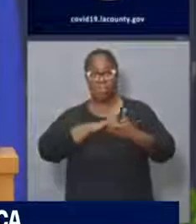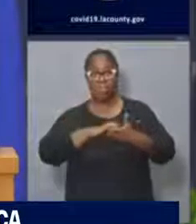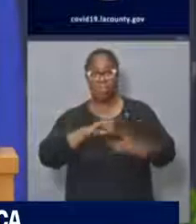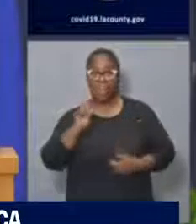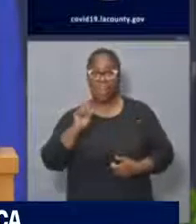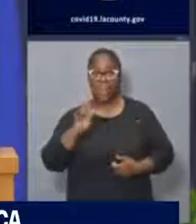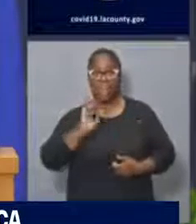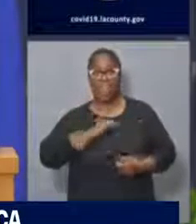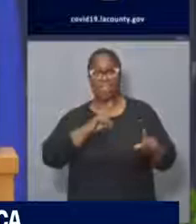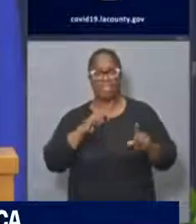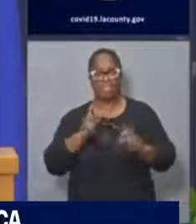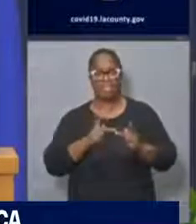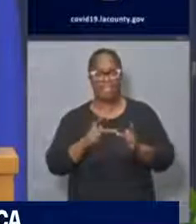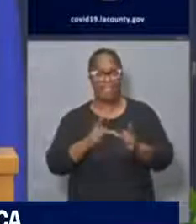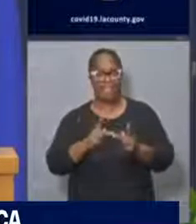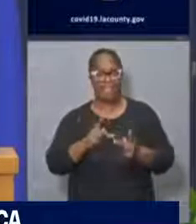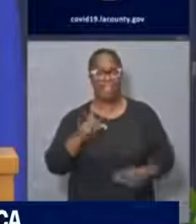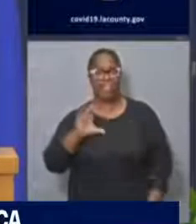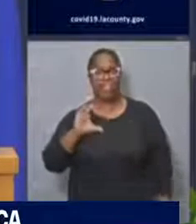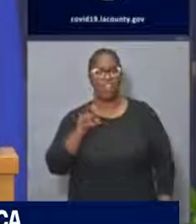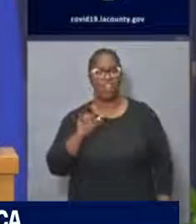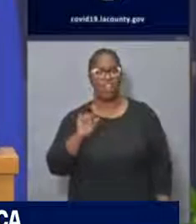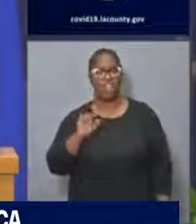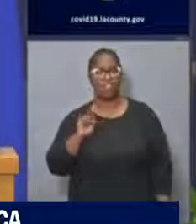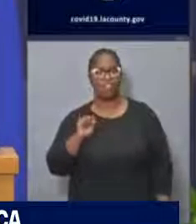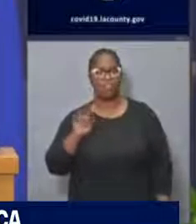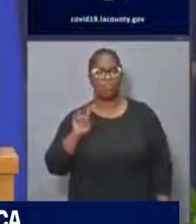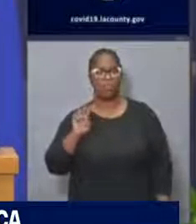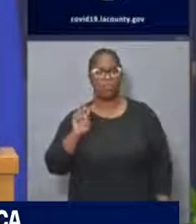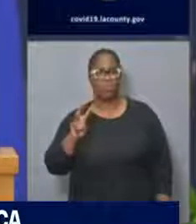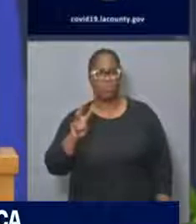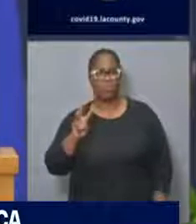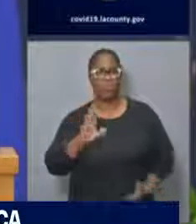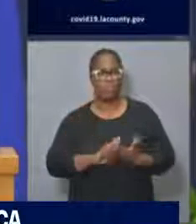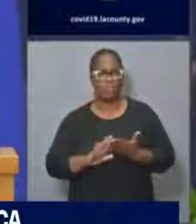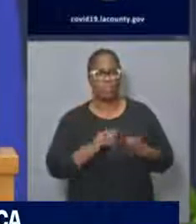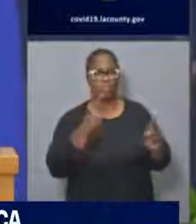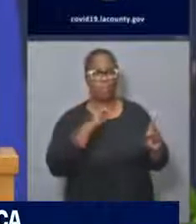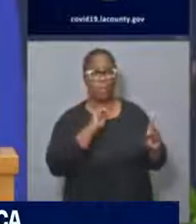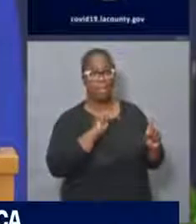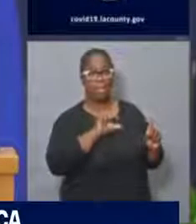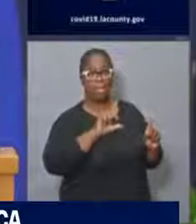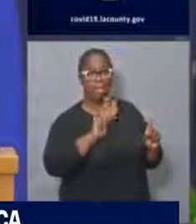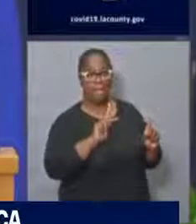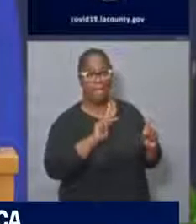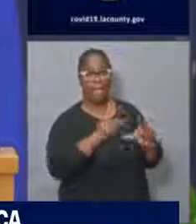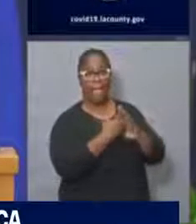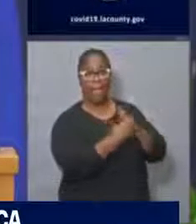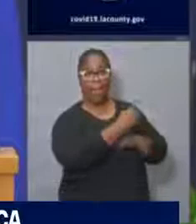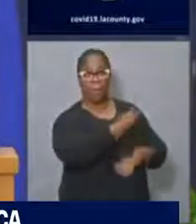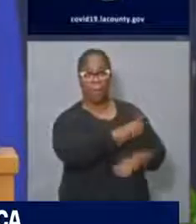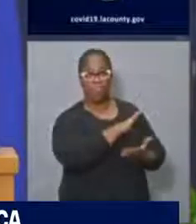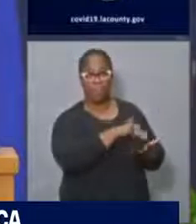Drew University. This operates in partnership between our MLK Outpatient Center and Charles Drew University. This site in a